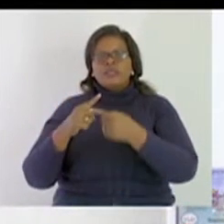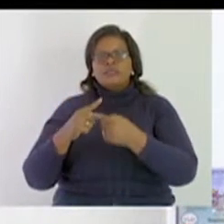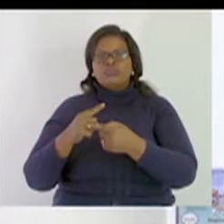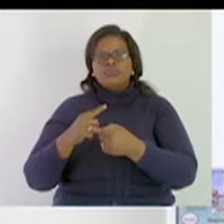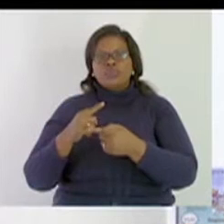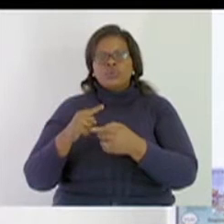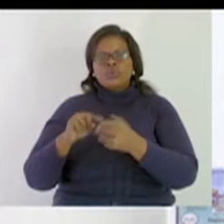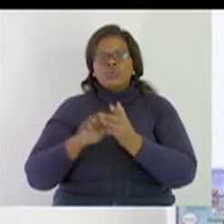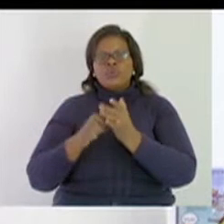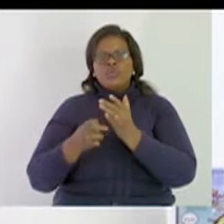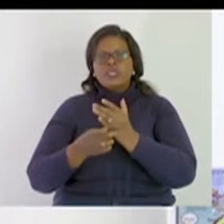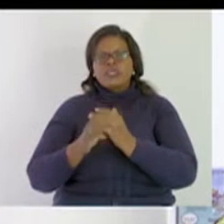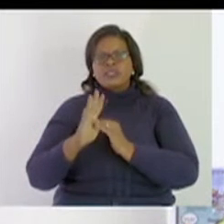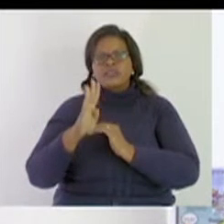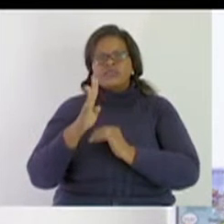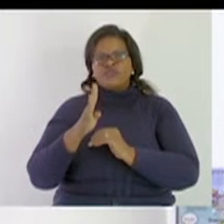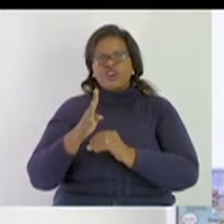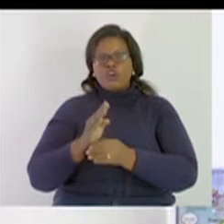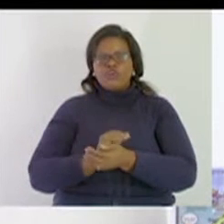4.